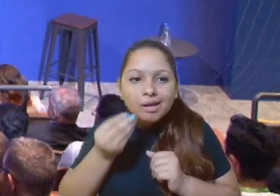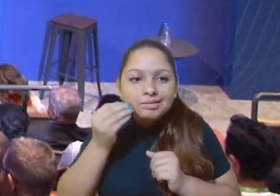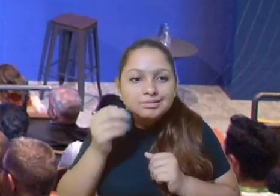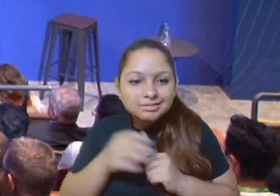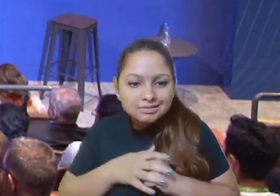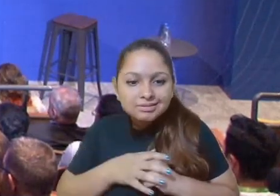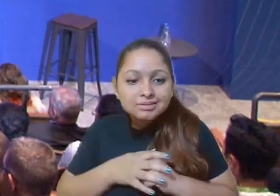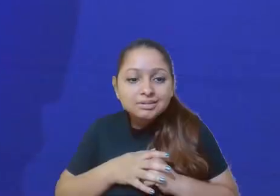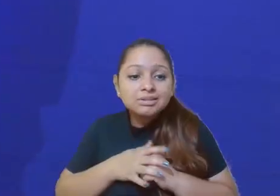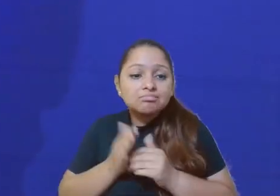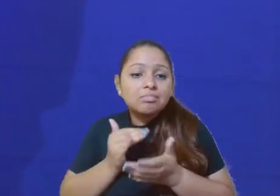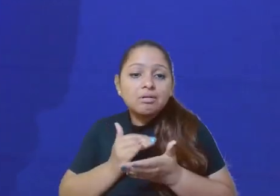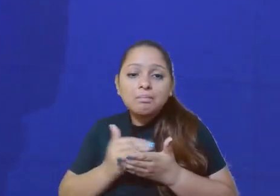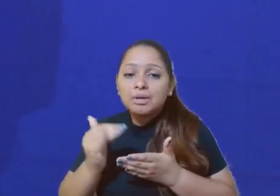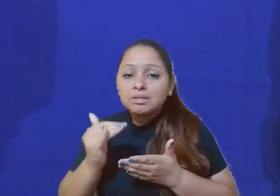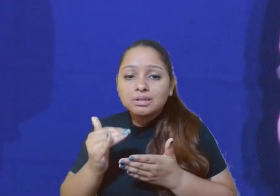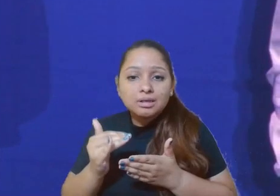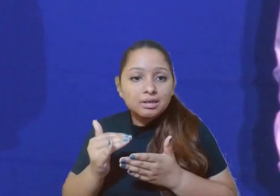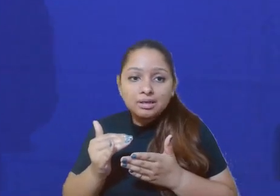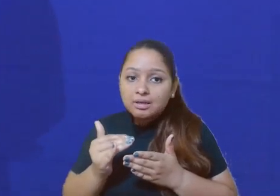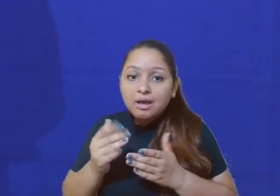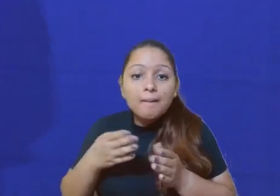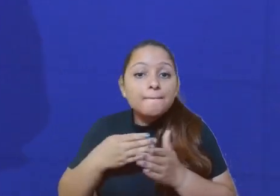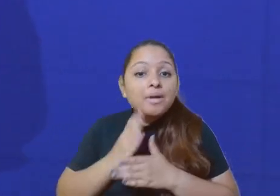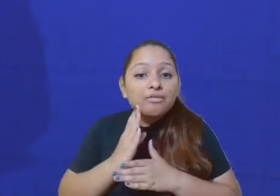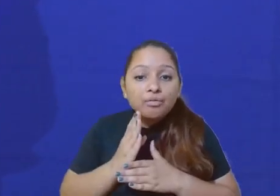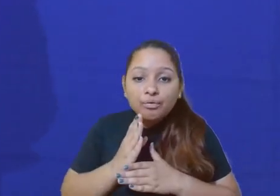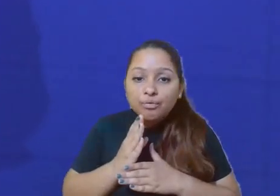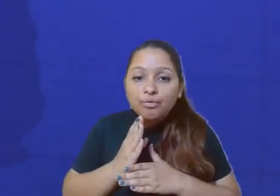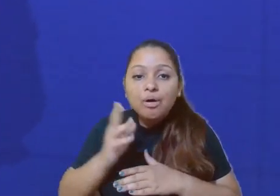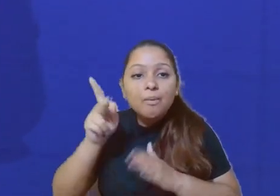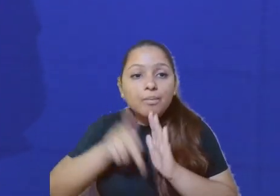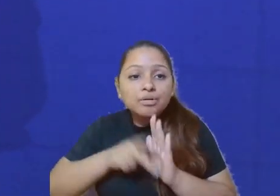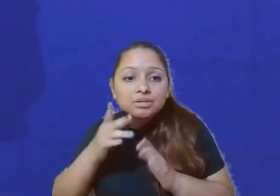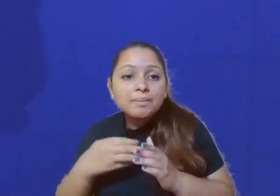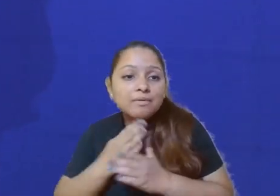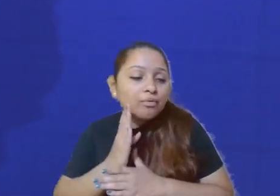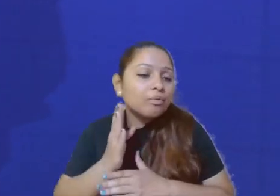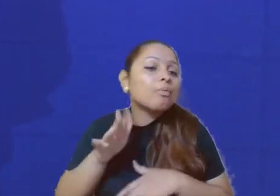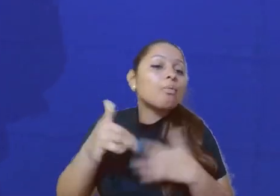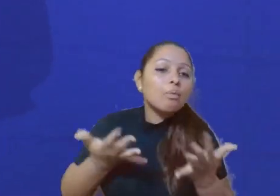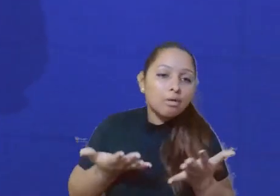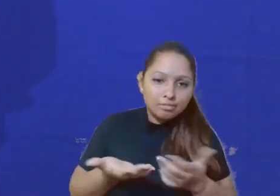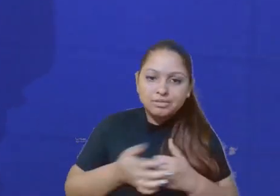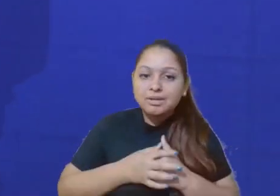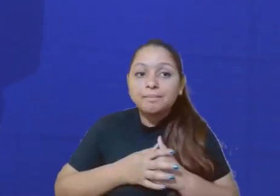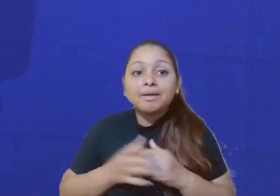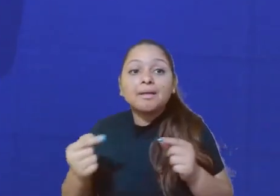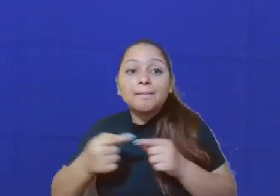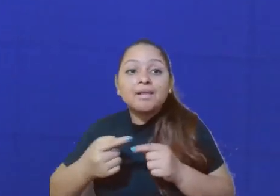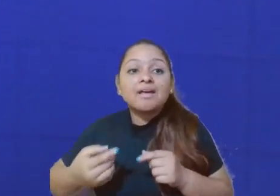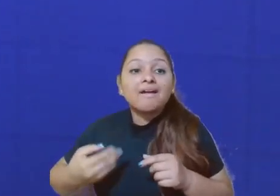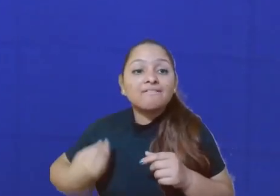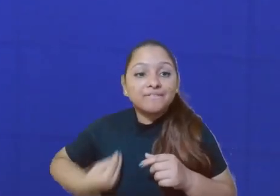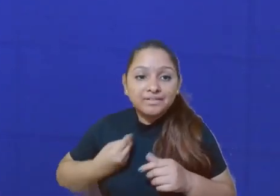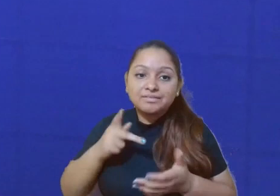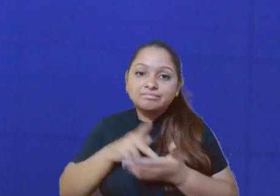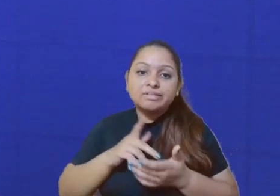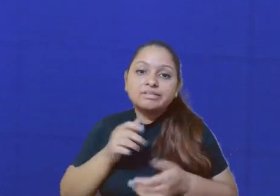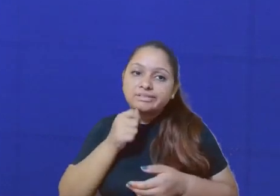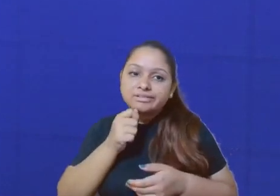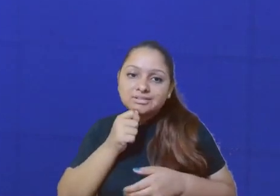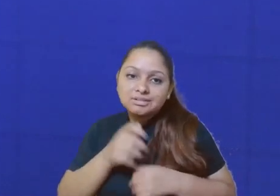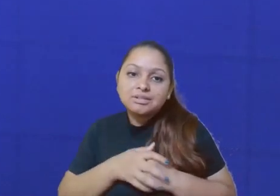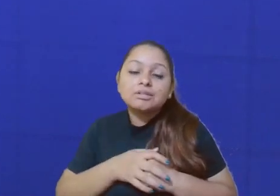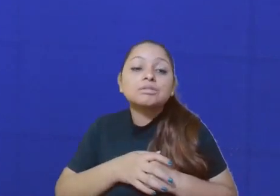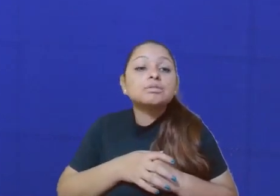The projects are approved, and these are the approved projects. In the energy part that we are talking about, there was a proposal for an